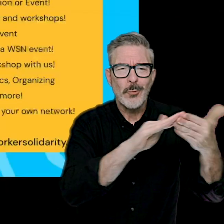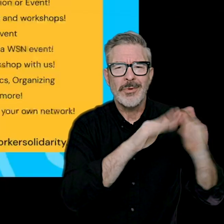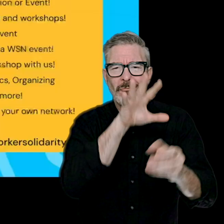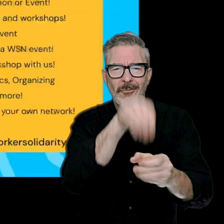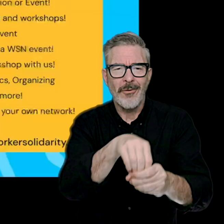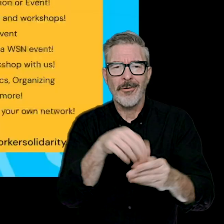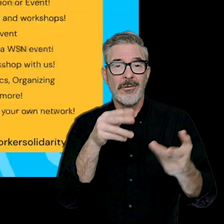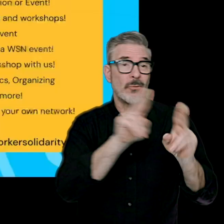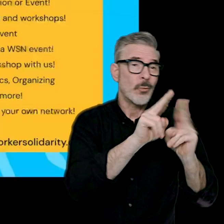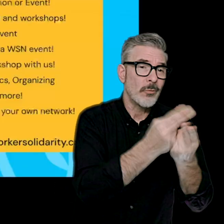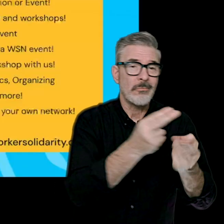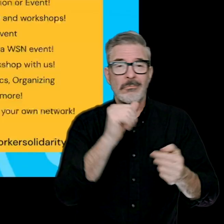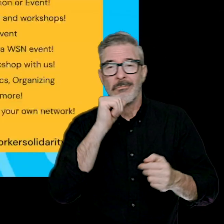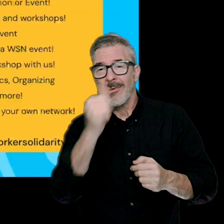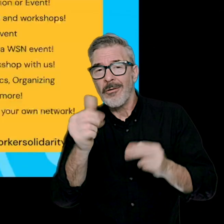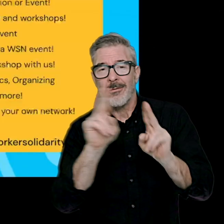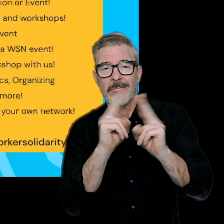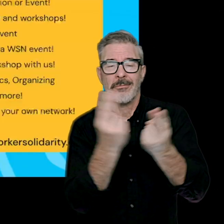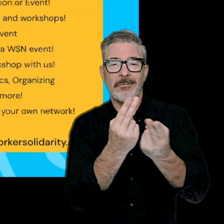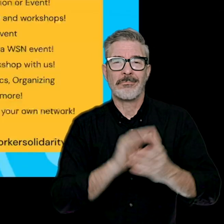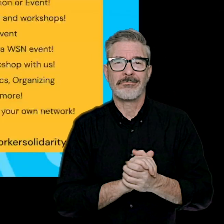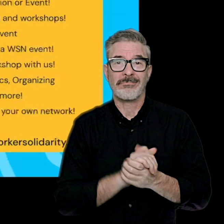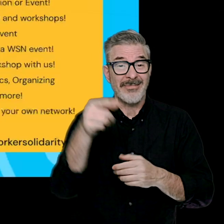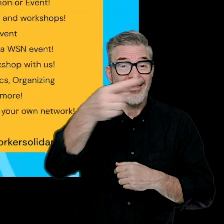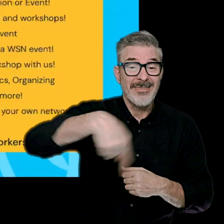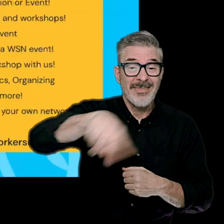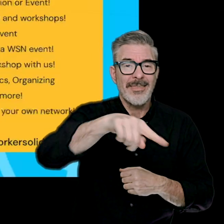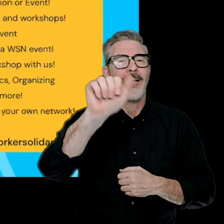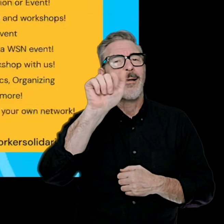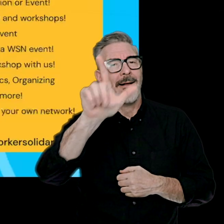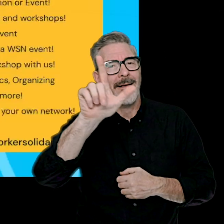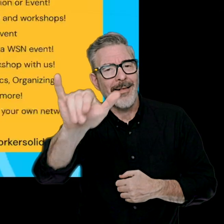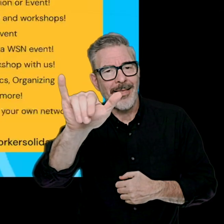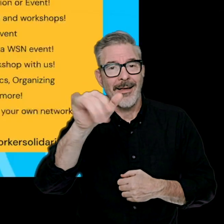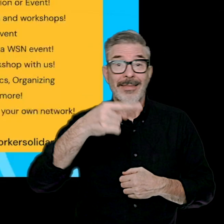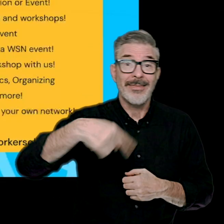There are many ways you get involved with WSN. If you like this workshop today,